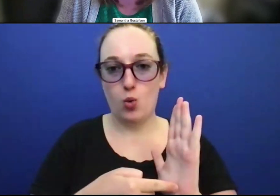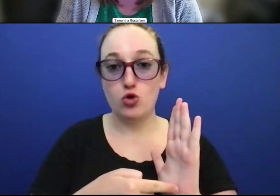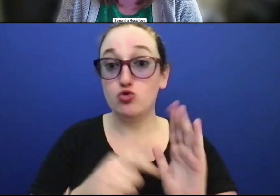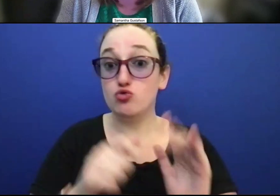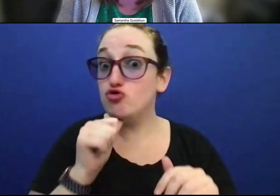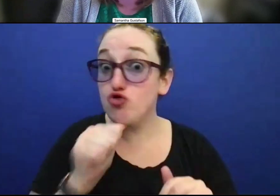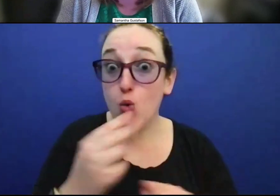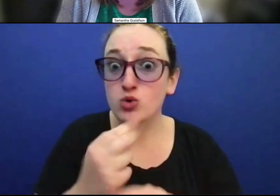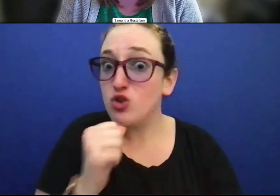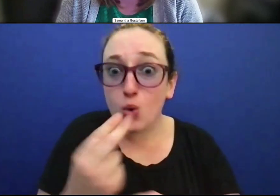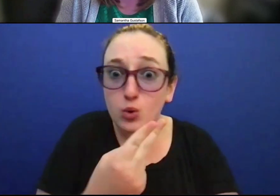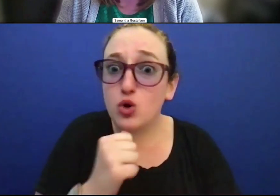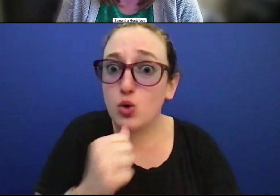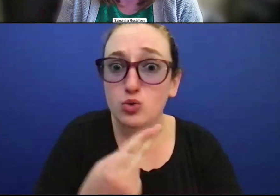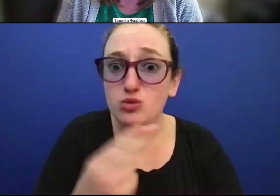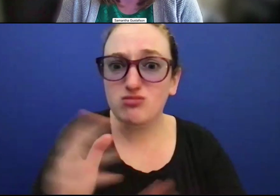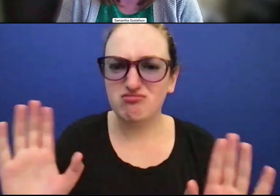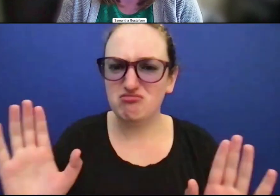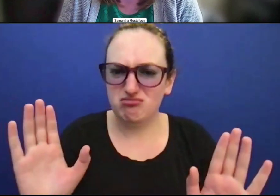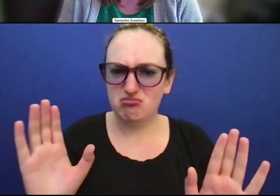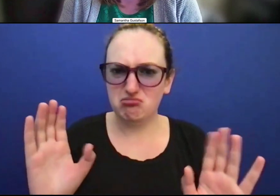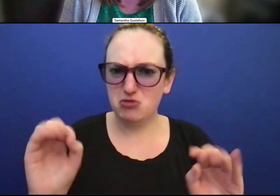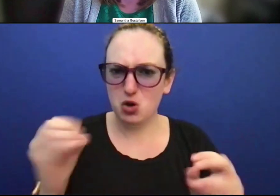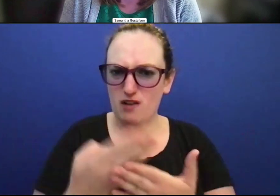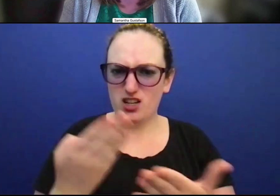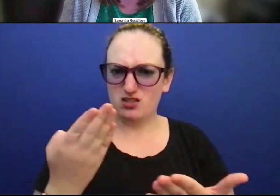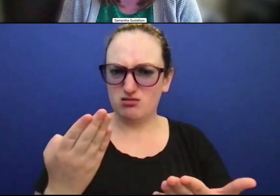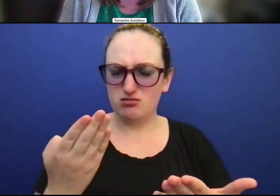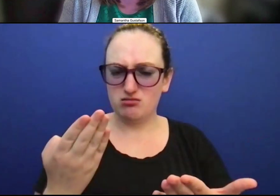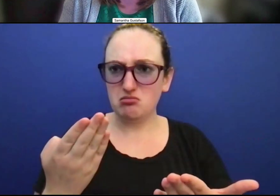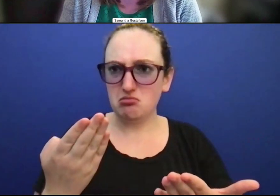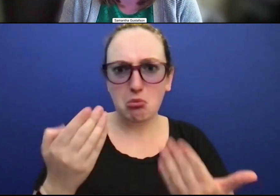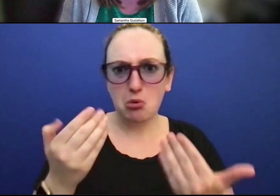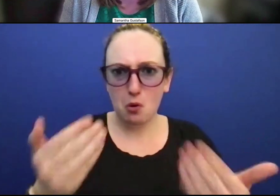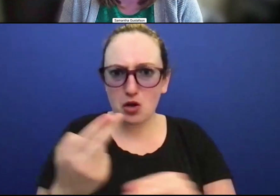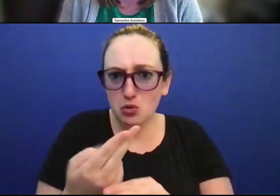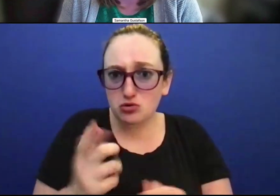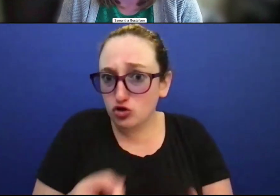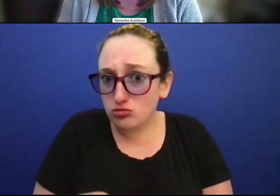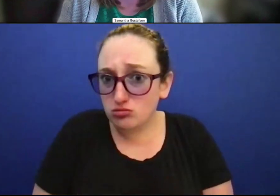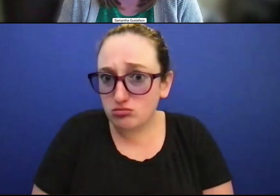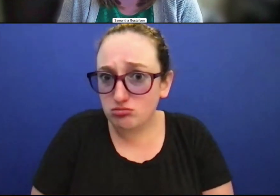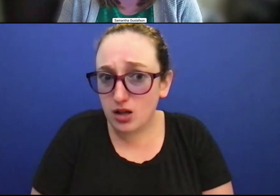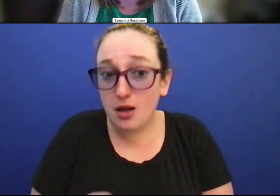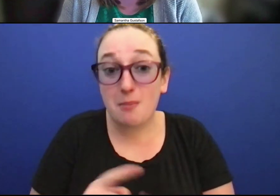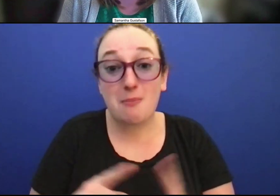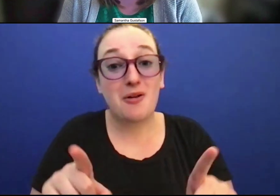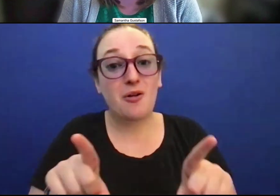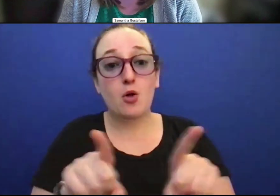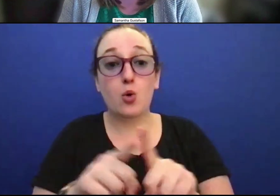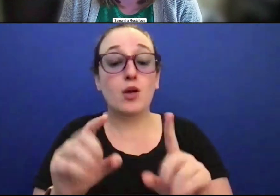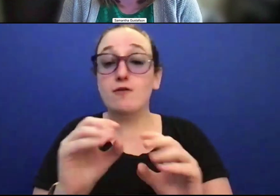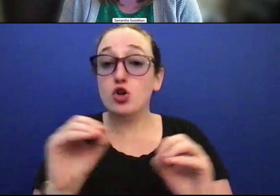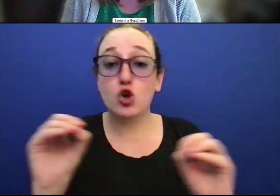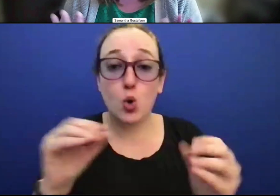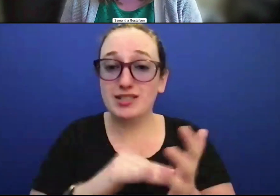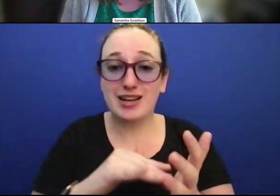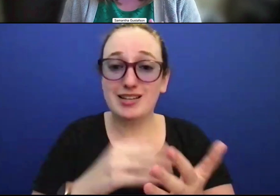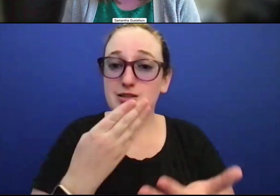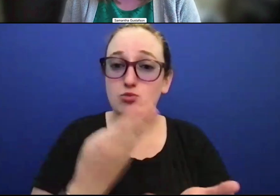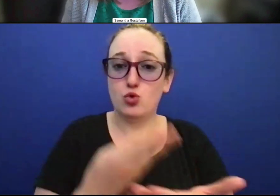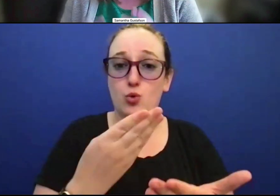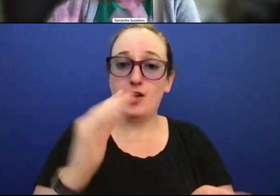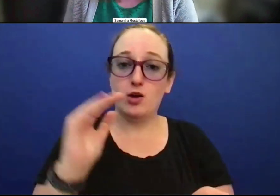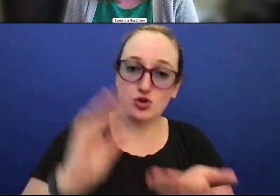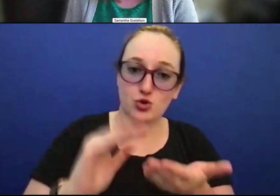the pediatric population. We have had no studies that have shown it reduces speech perception, which is our